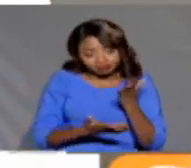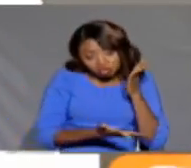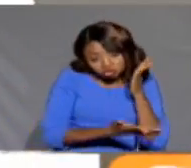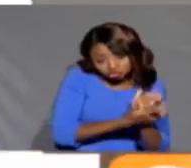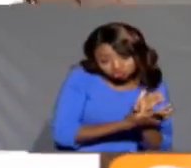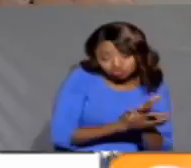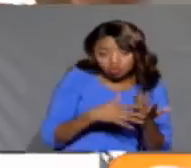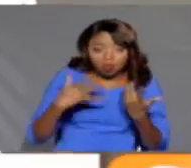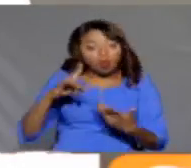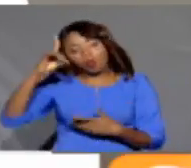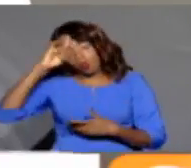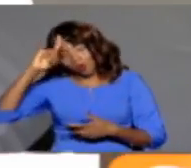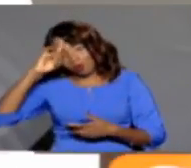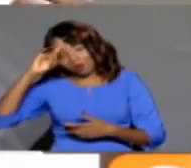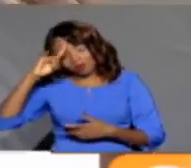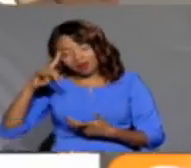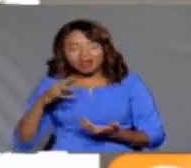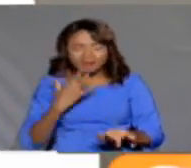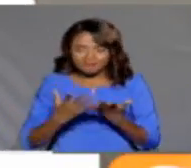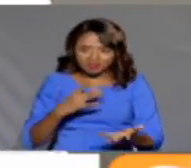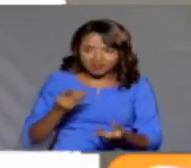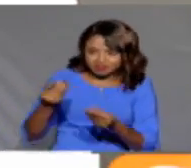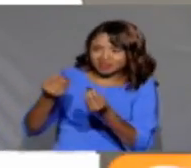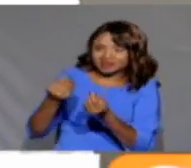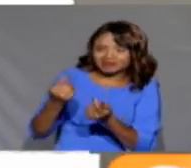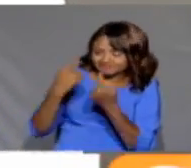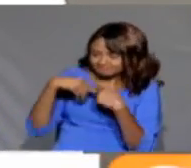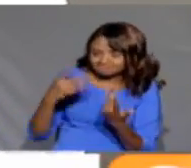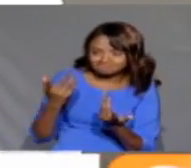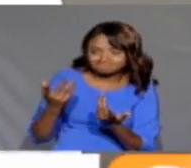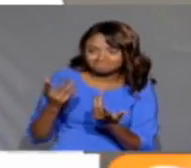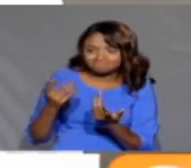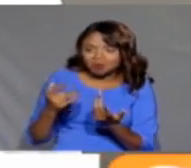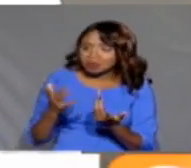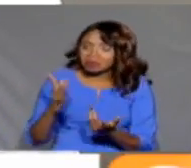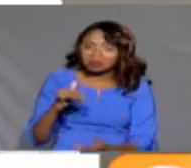Right. Sometimes it can be thrown at you and said, oh, you are the